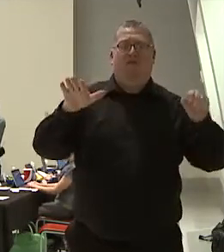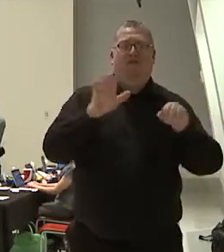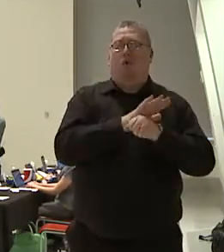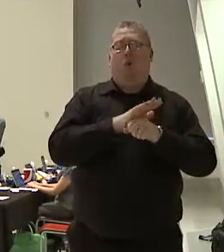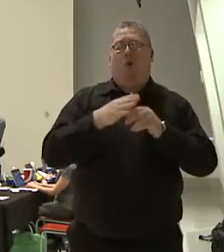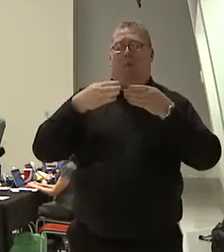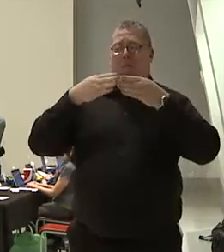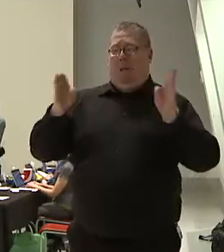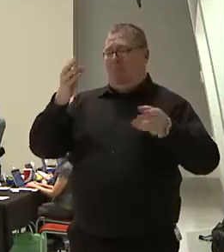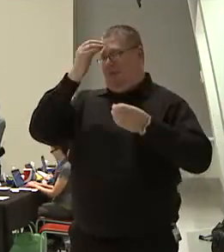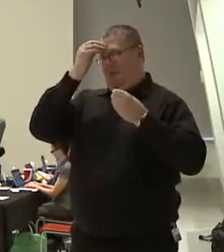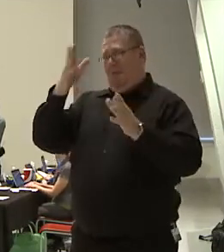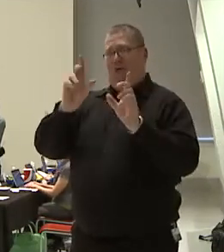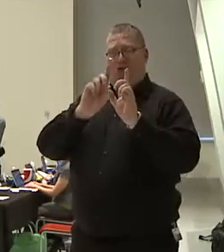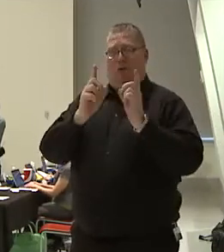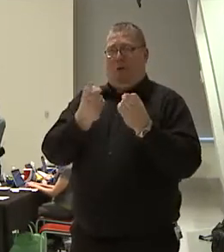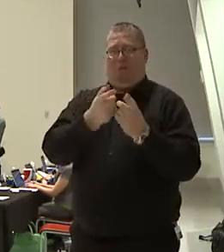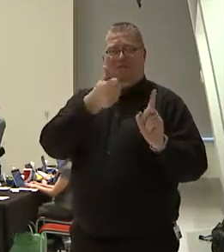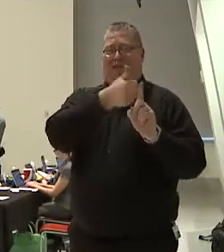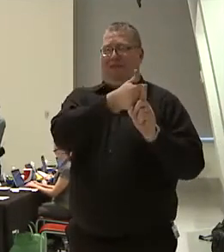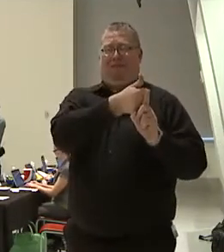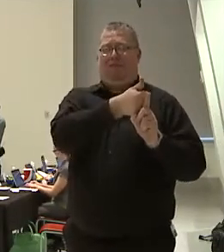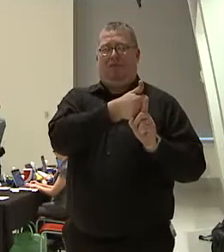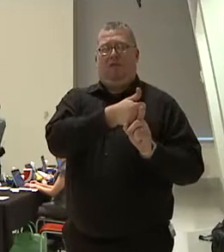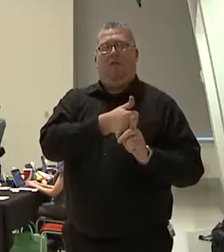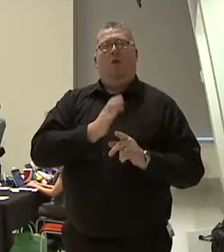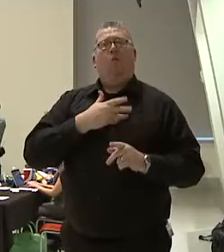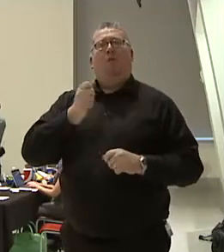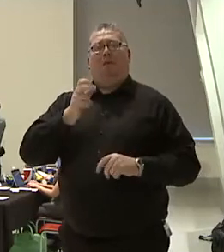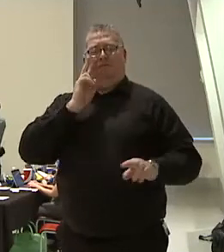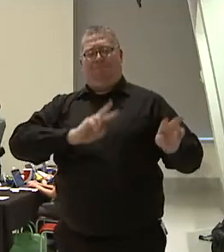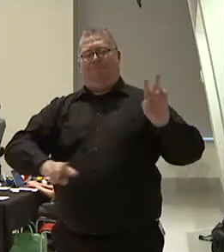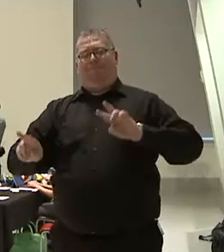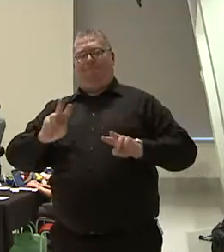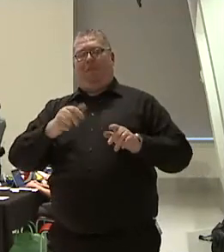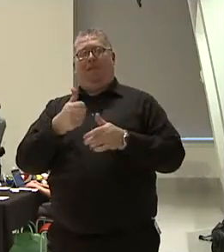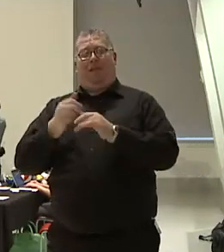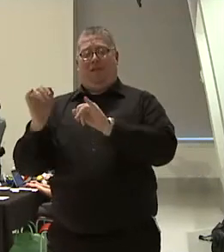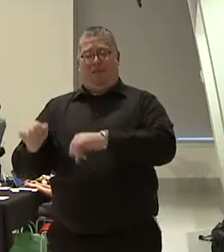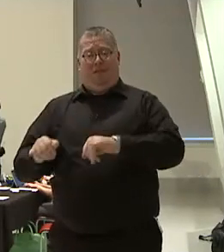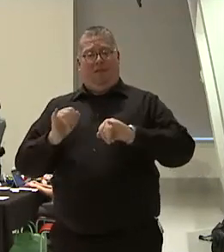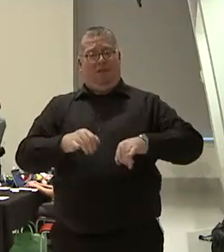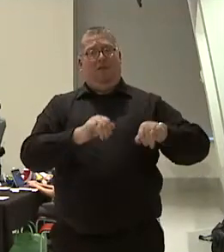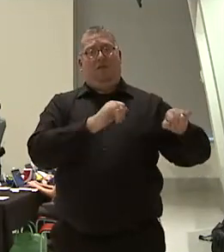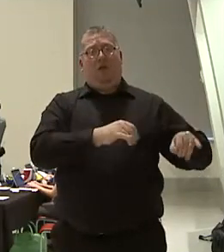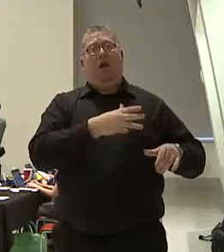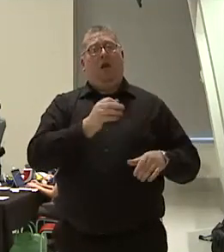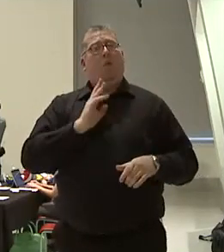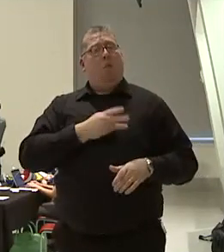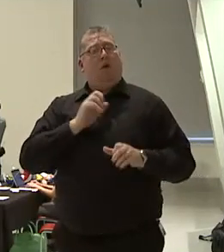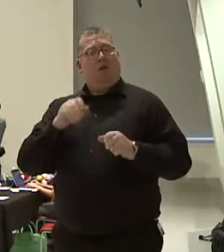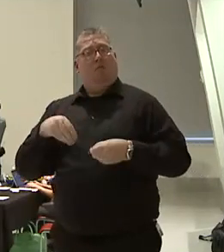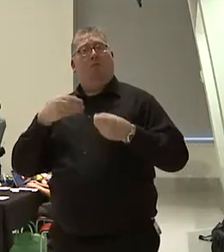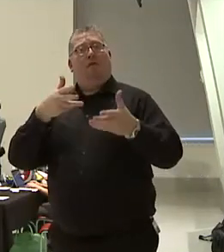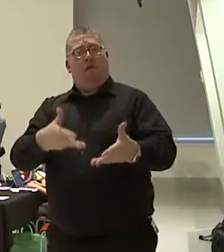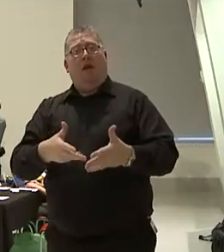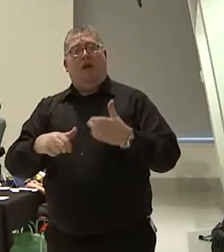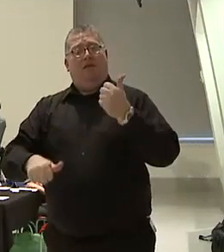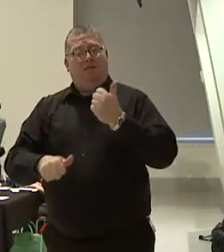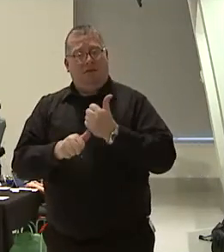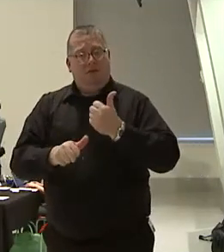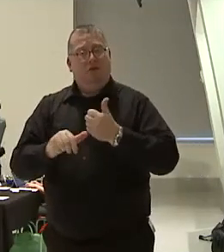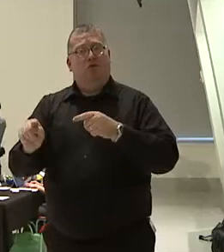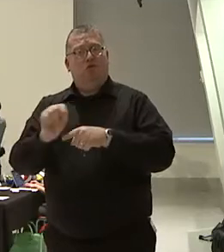division. So they just have to weigh that individually, and again, we can provide assistance and training. The training